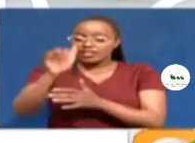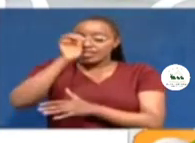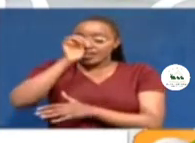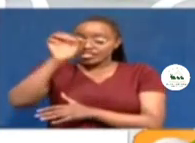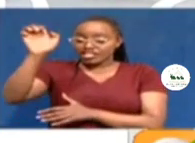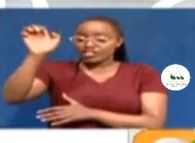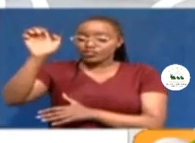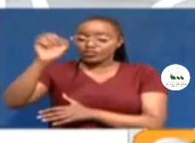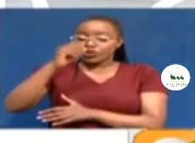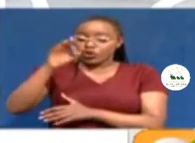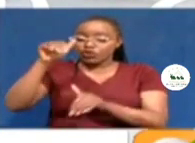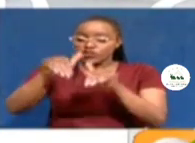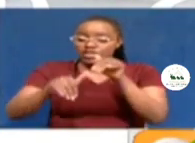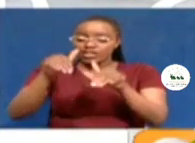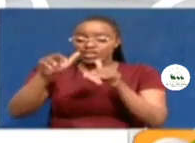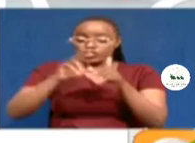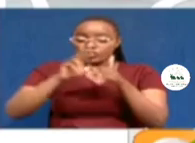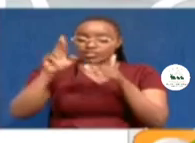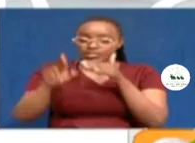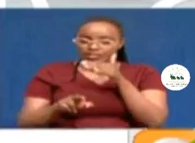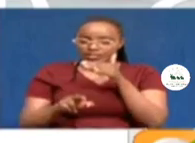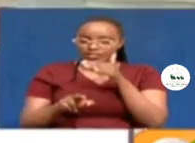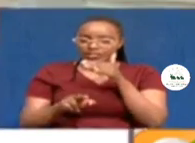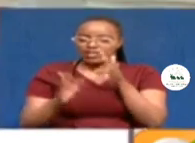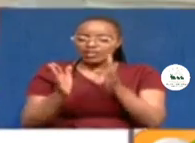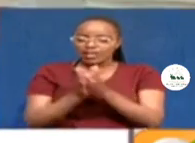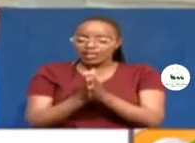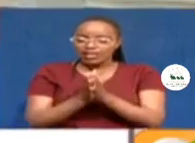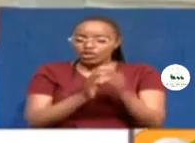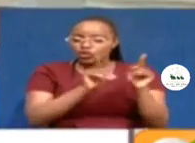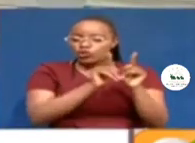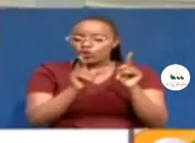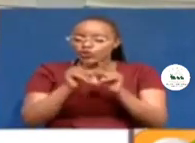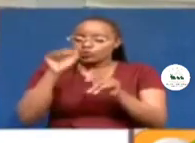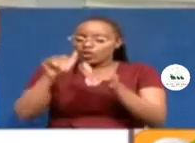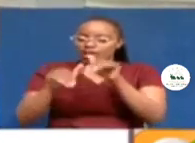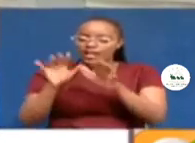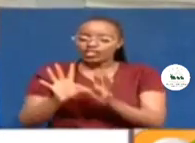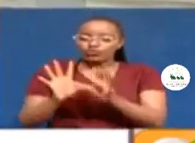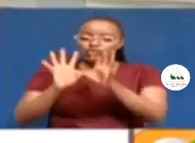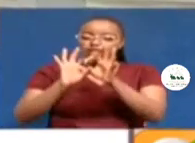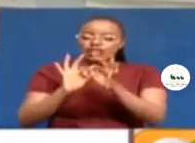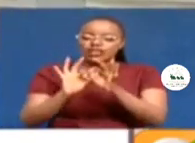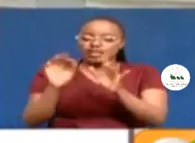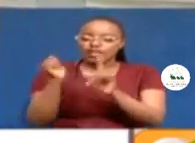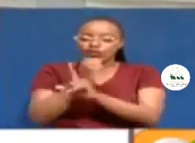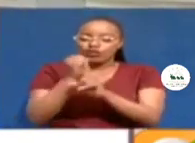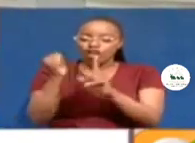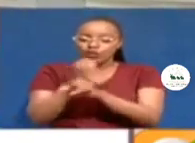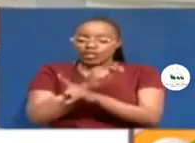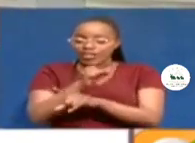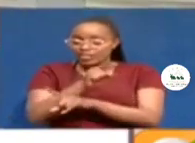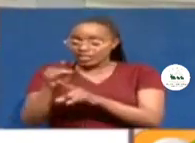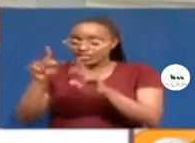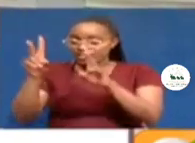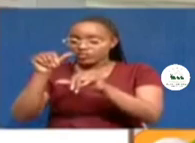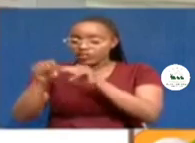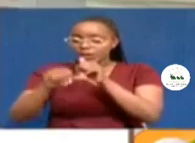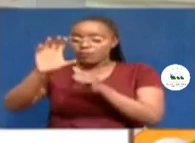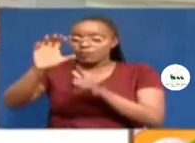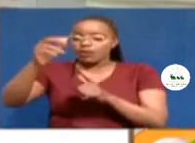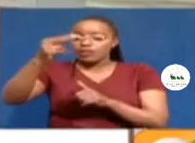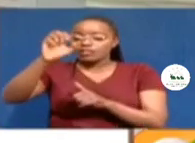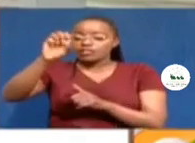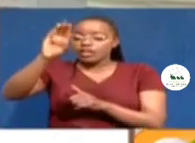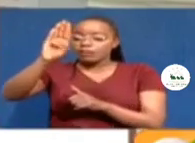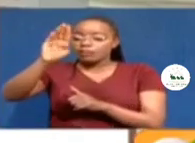rejection of election results and election-related violence. This thing about Chebukati should